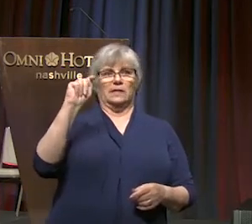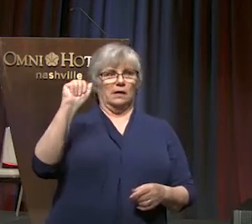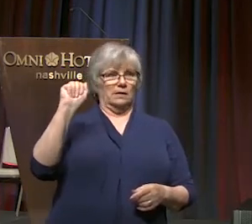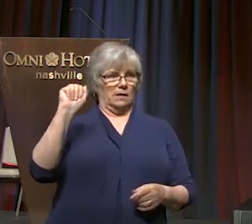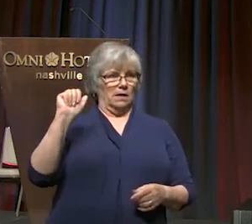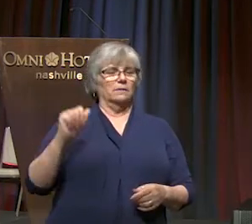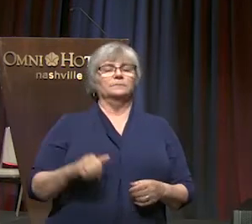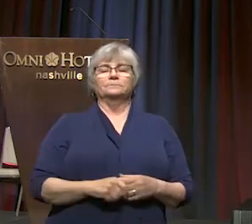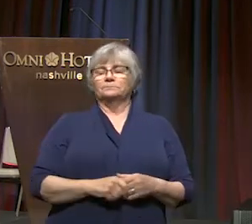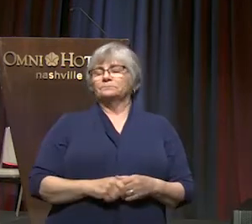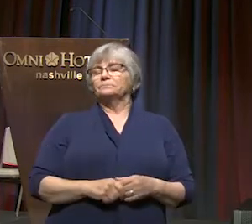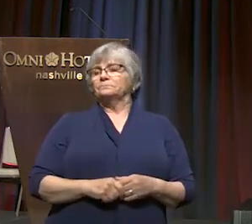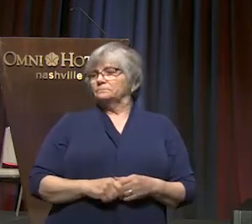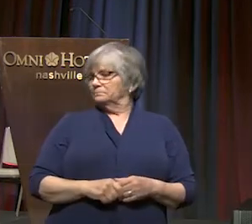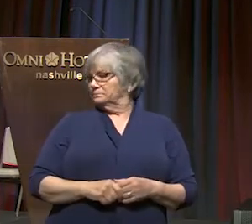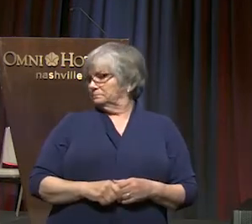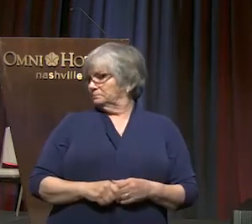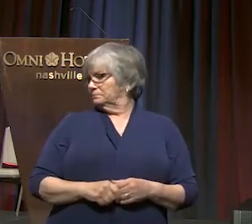communicator.